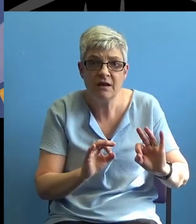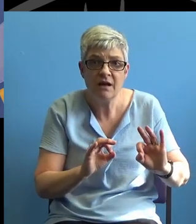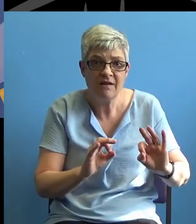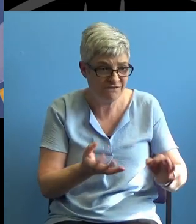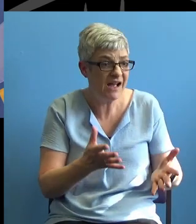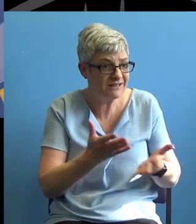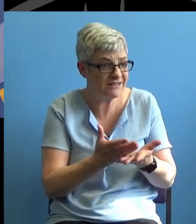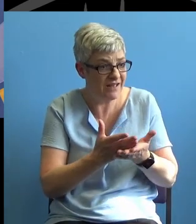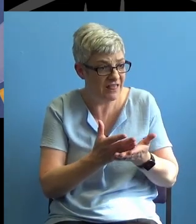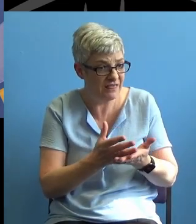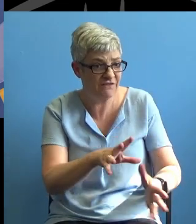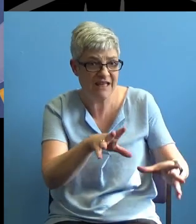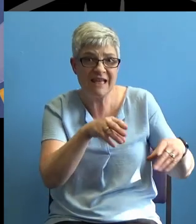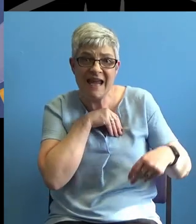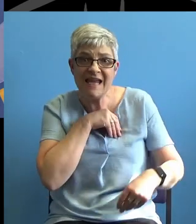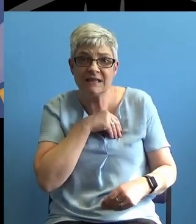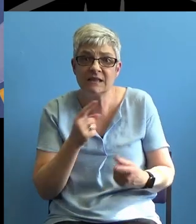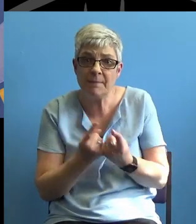have gained.